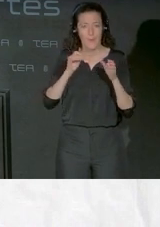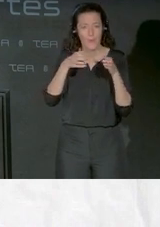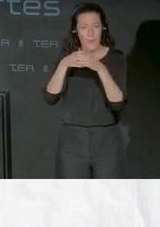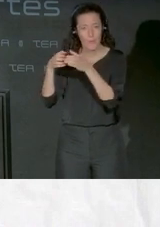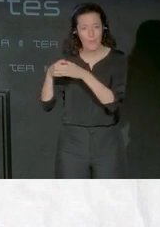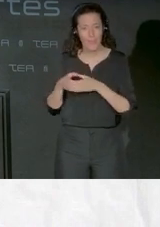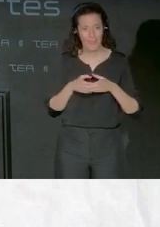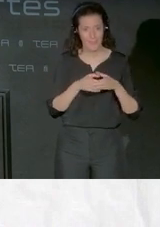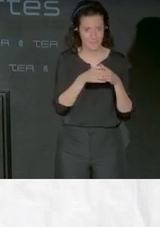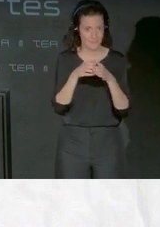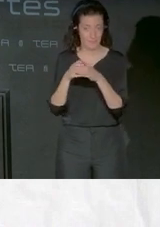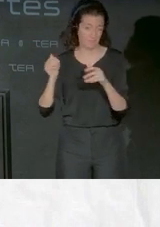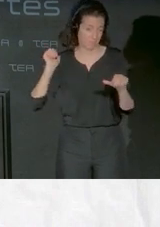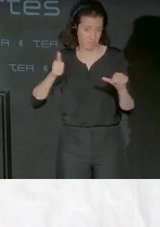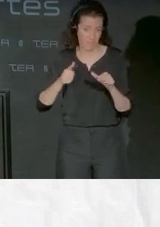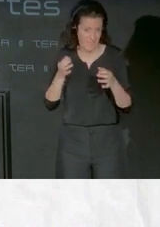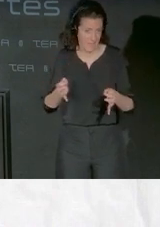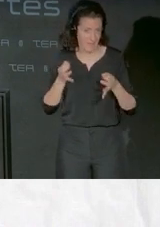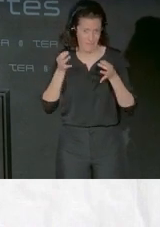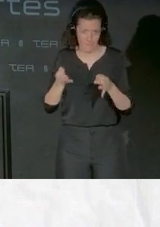of boosted the role of video games